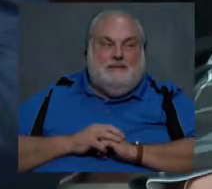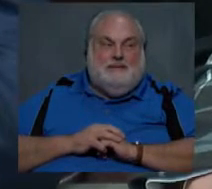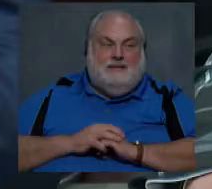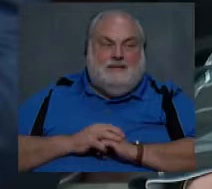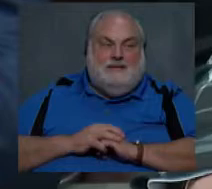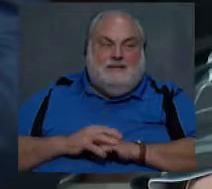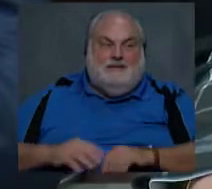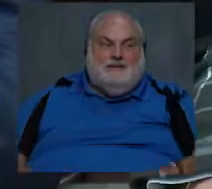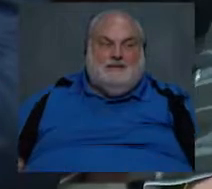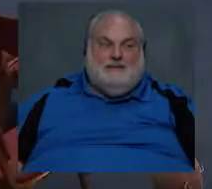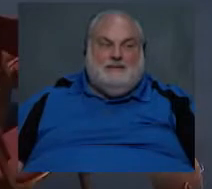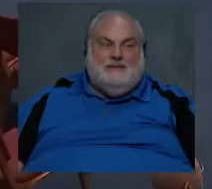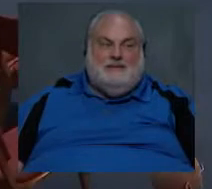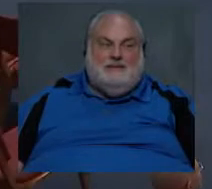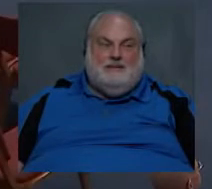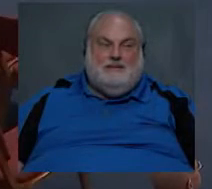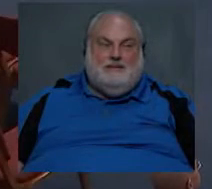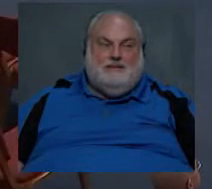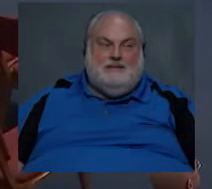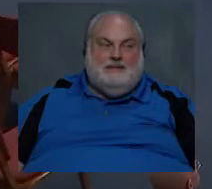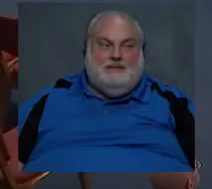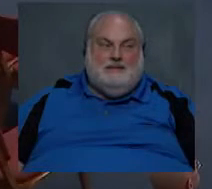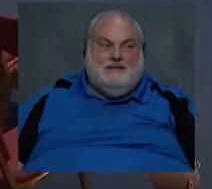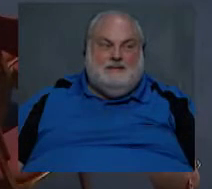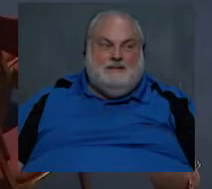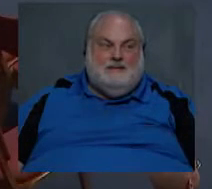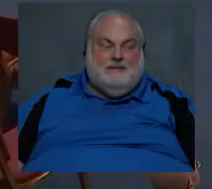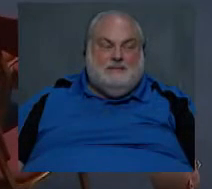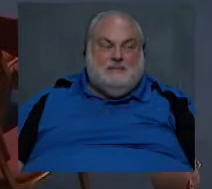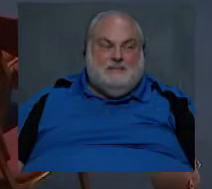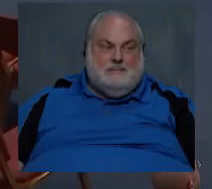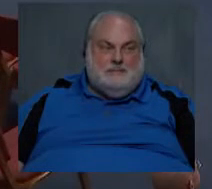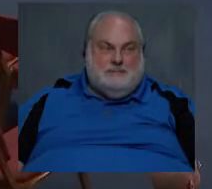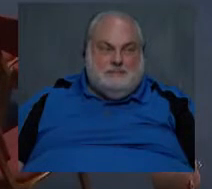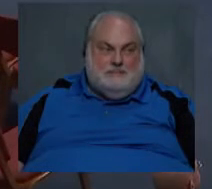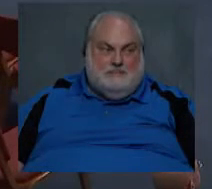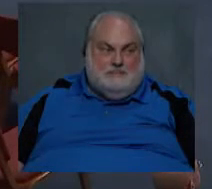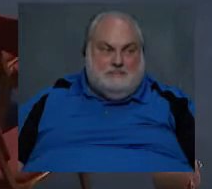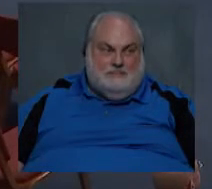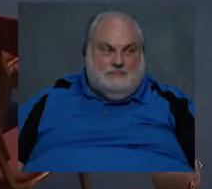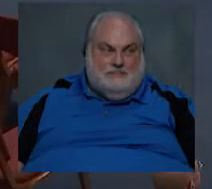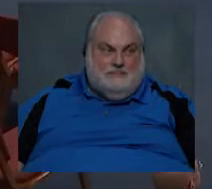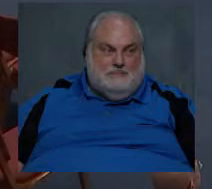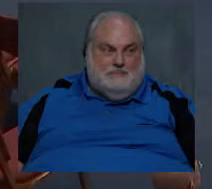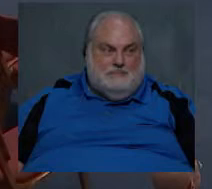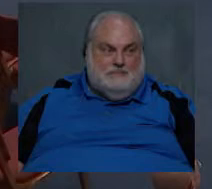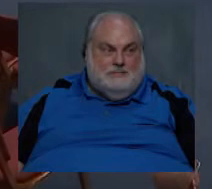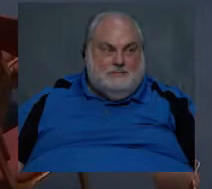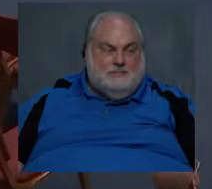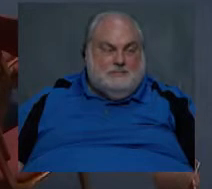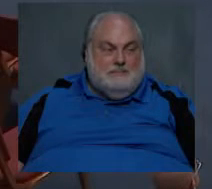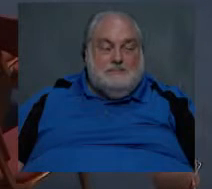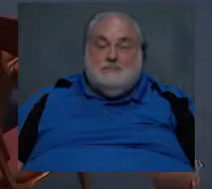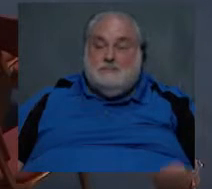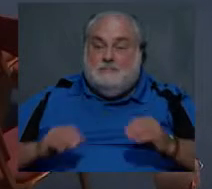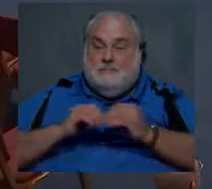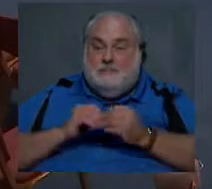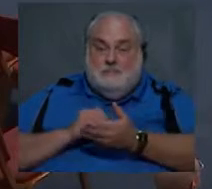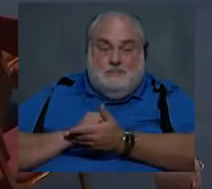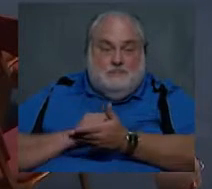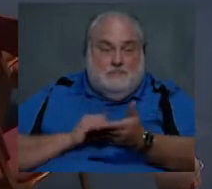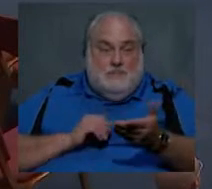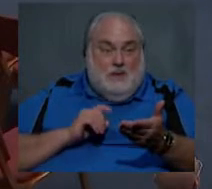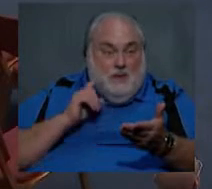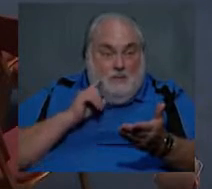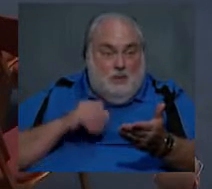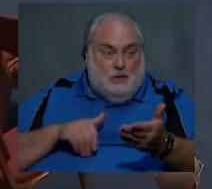you. Yes. Room with a view. With the best view. Any other commissioners before I hear a motion?